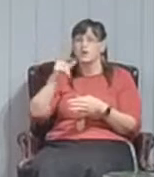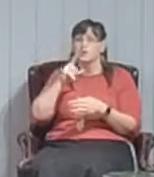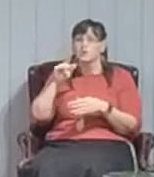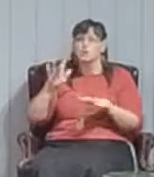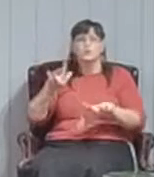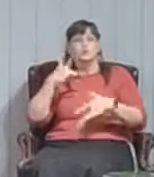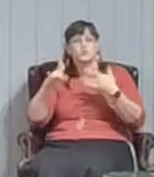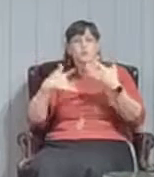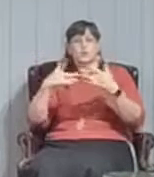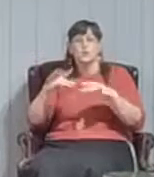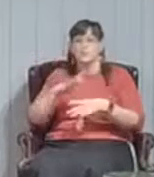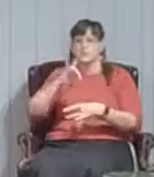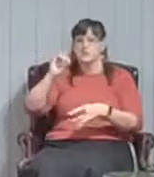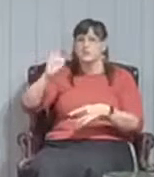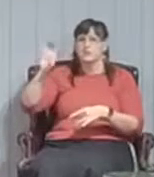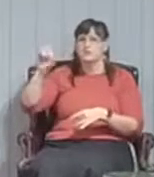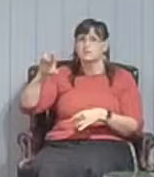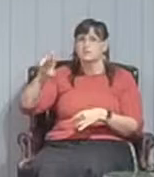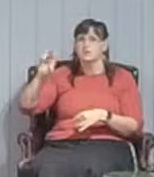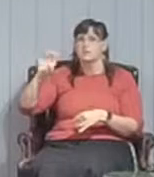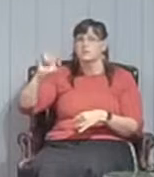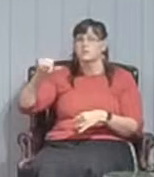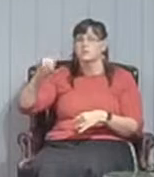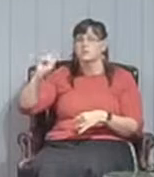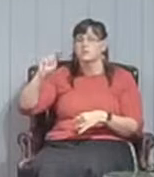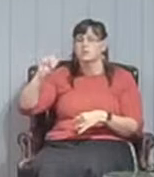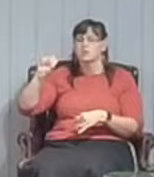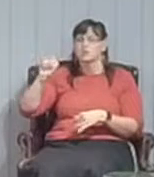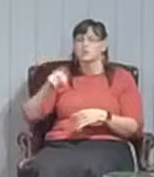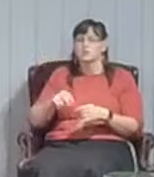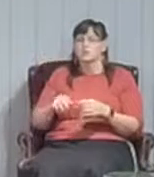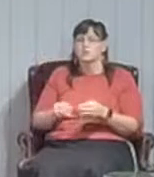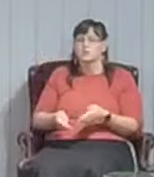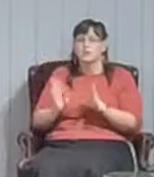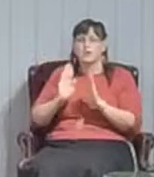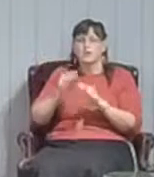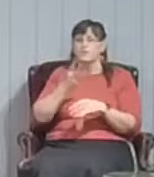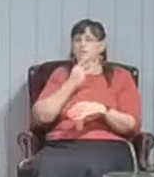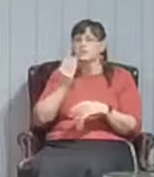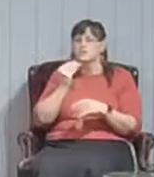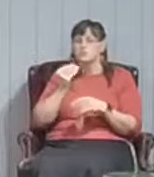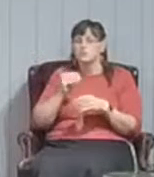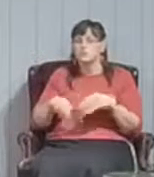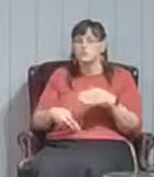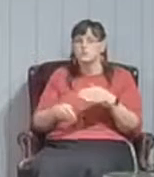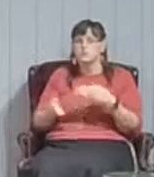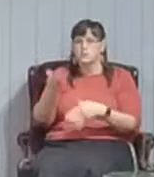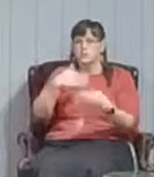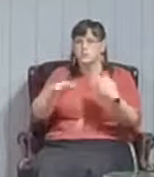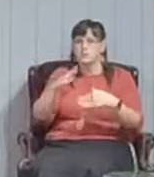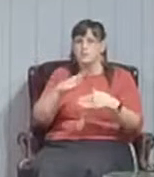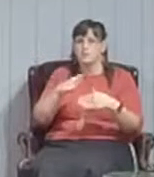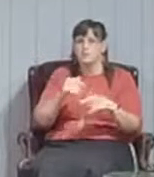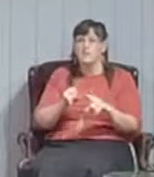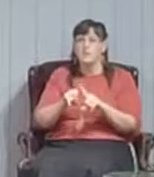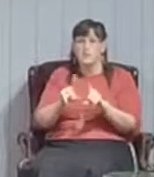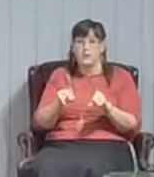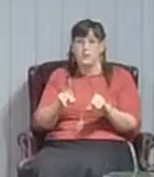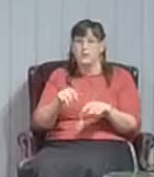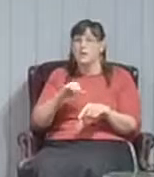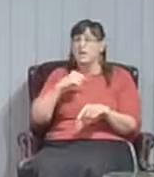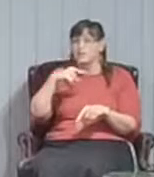the spirit of Cyrus to allow the Jews to return to Jerusalem. We know that that was of God. But I'm telling you, it was not God who moved